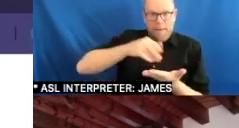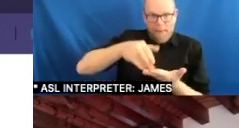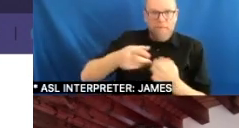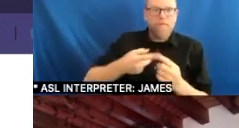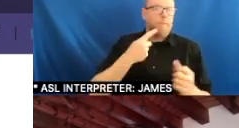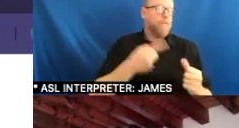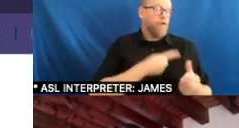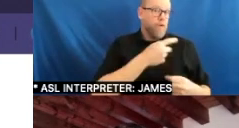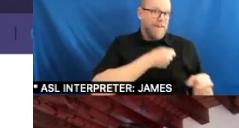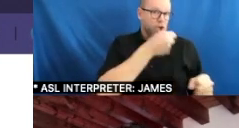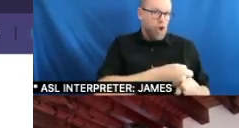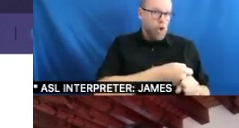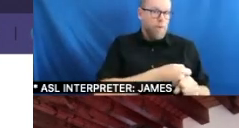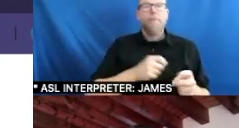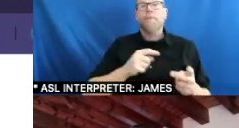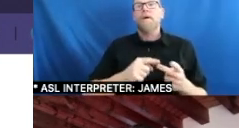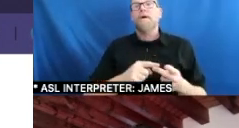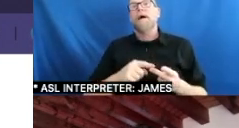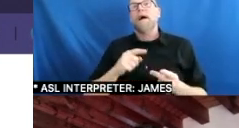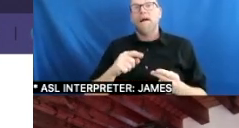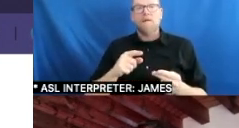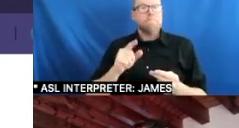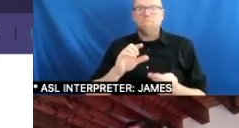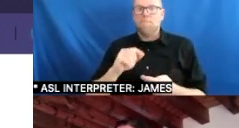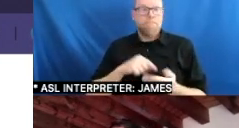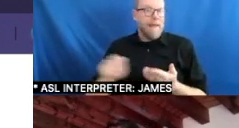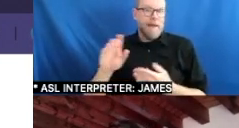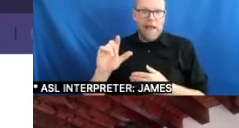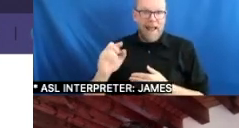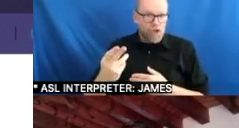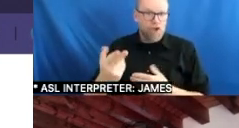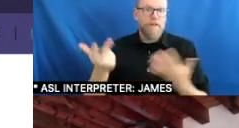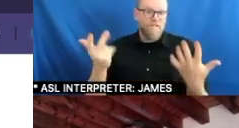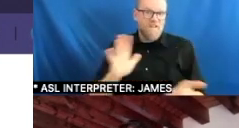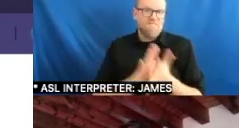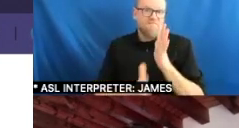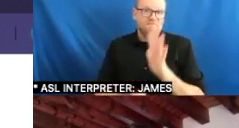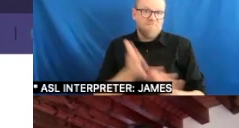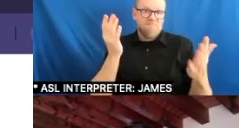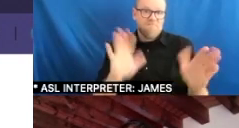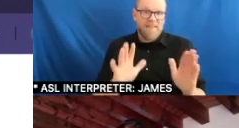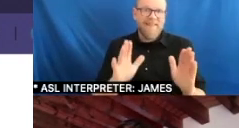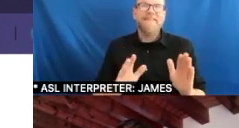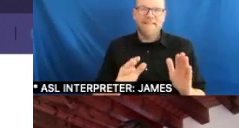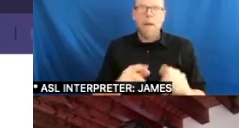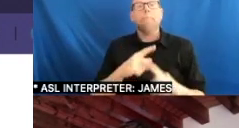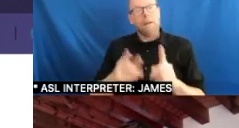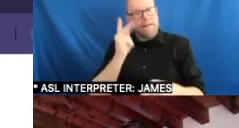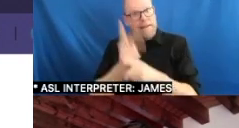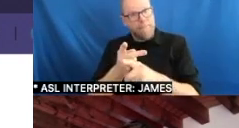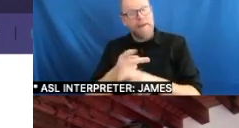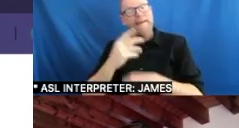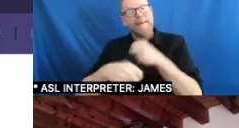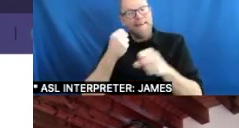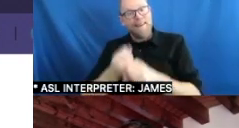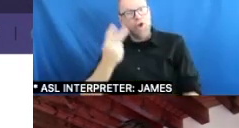one, in year two, and in cash. And so year two's retained patronage stays in Bashful's member